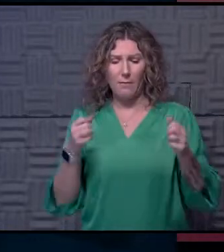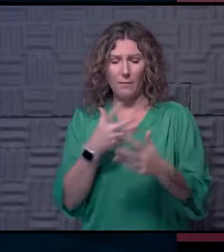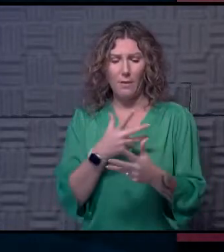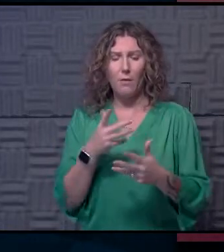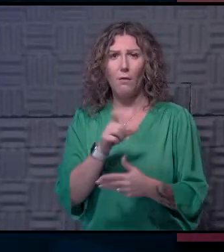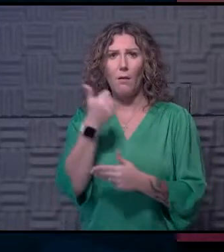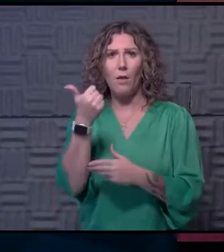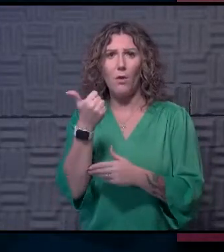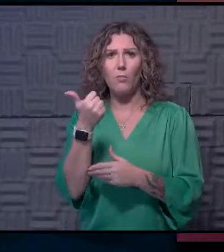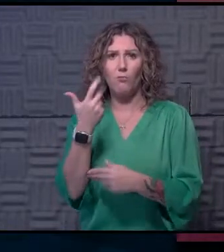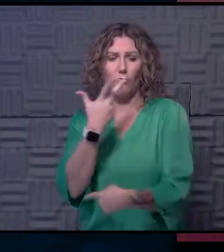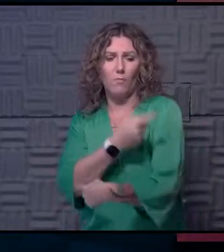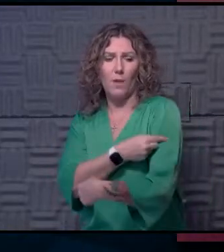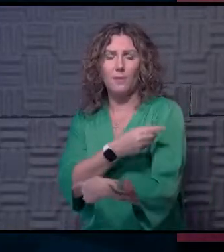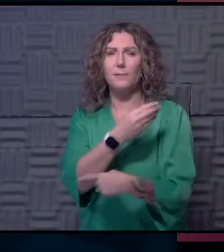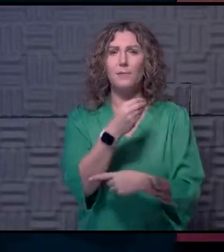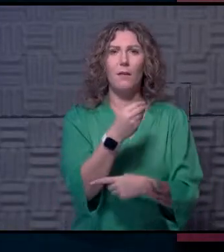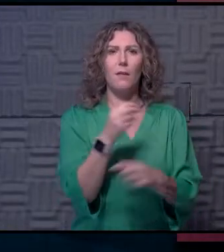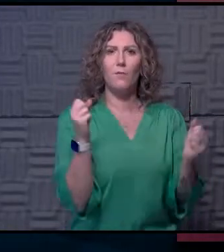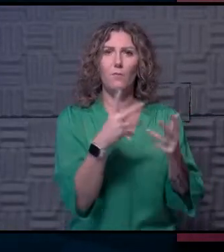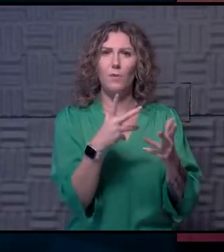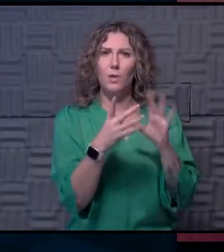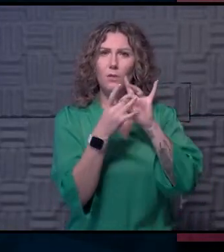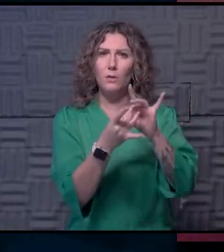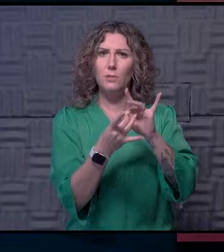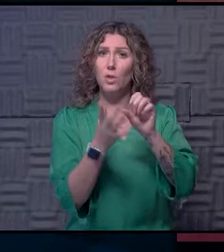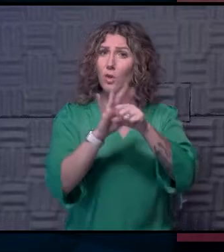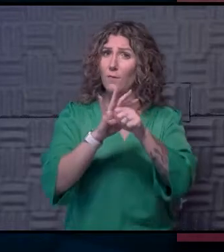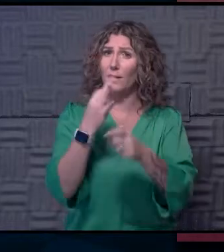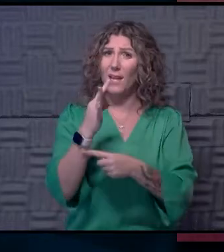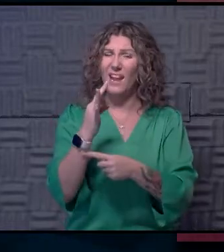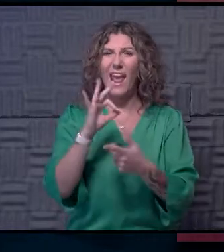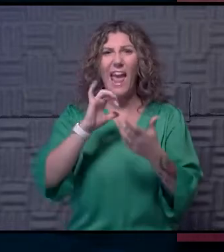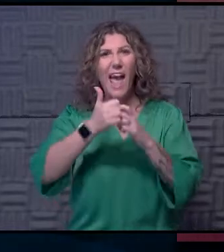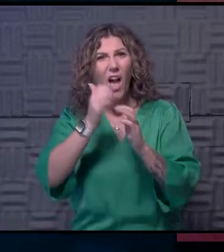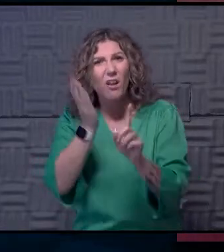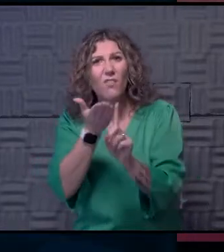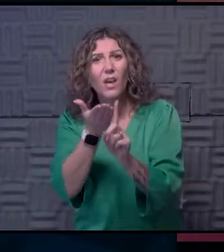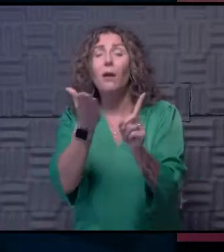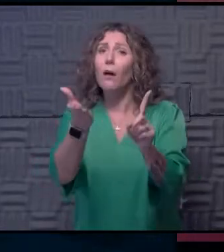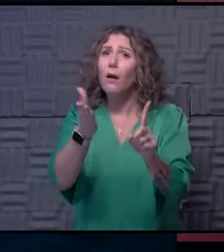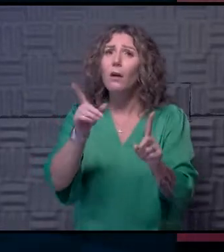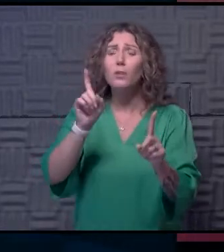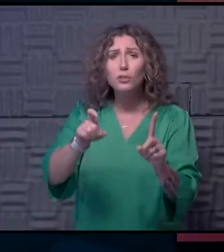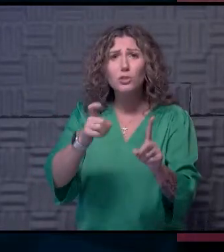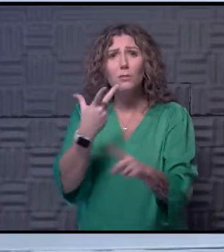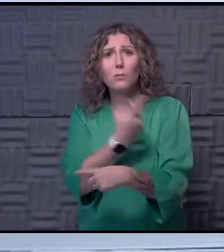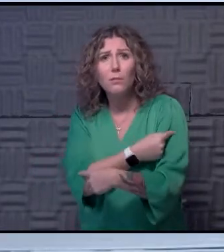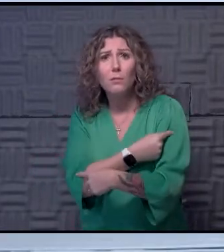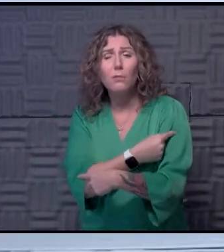to other vaccines and fears around the COVID vaccine? How do we convince people to take this?